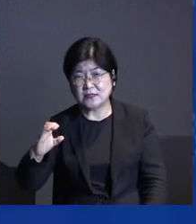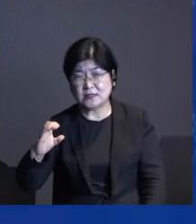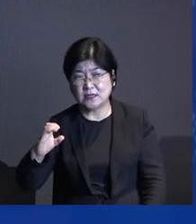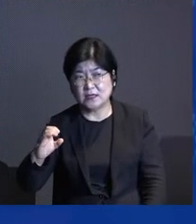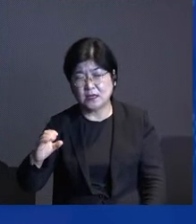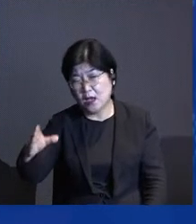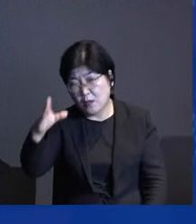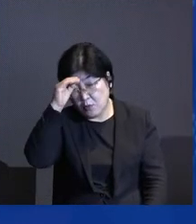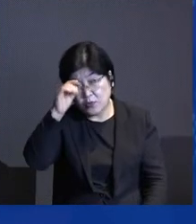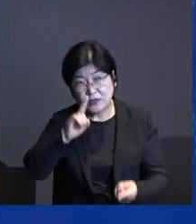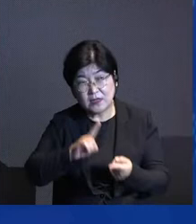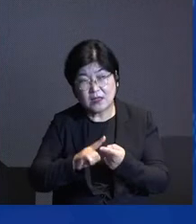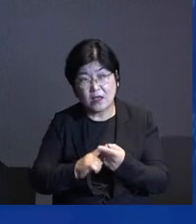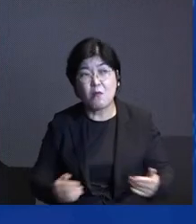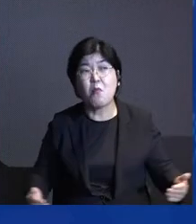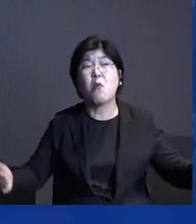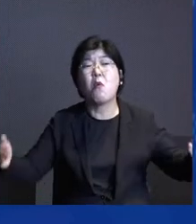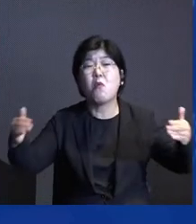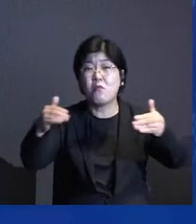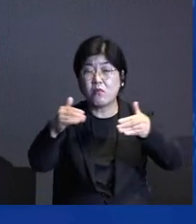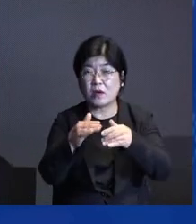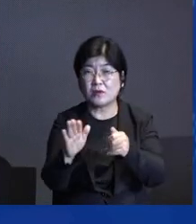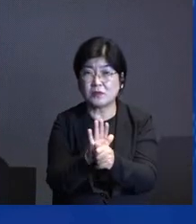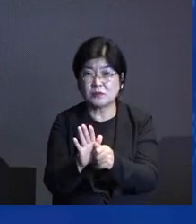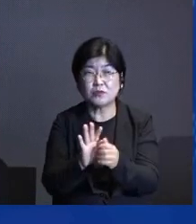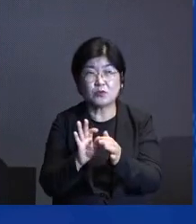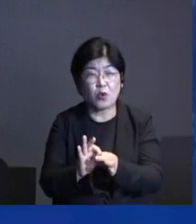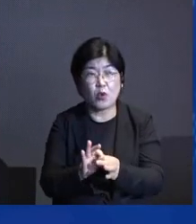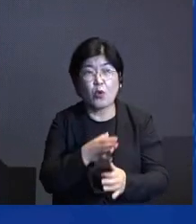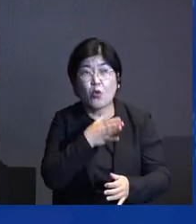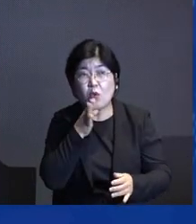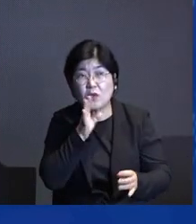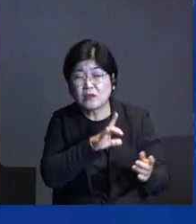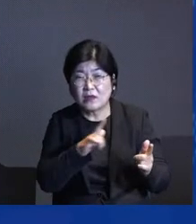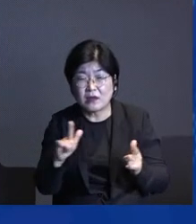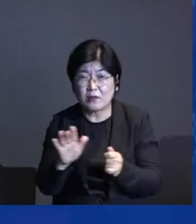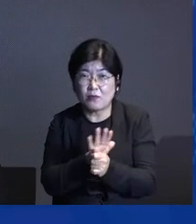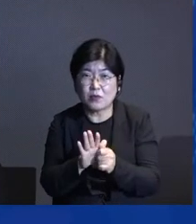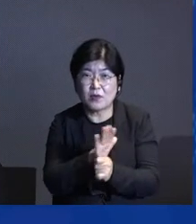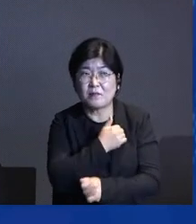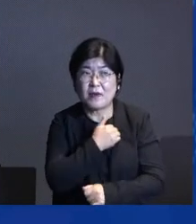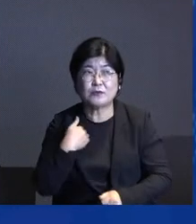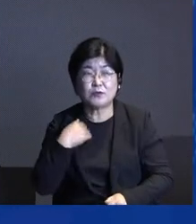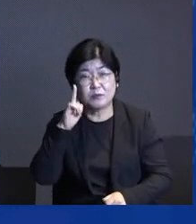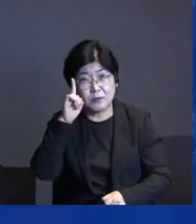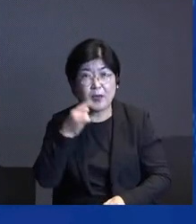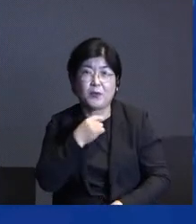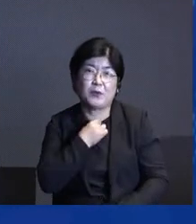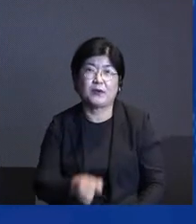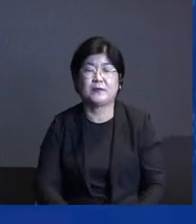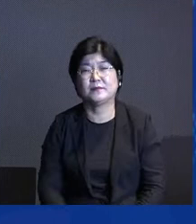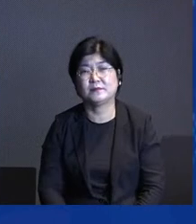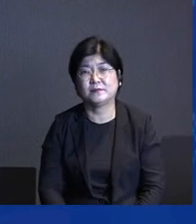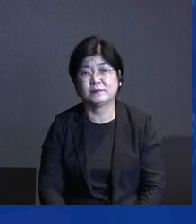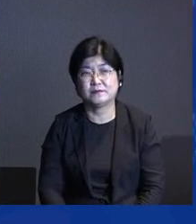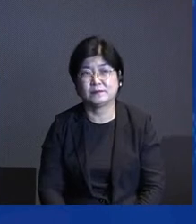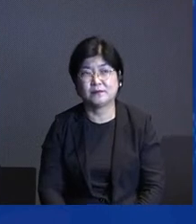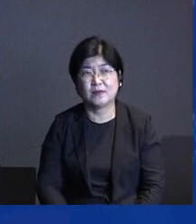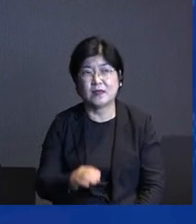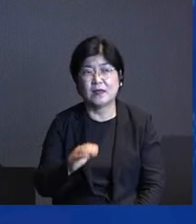persons. And The ISHC has